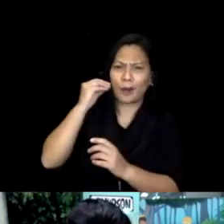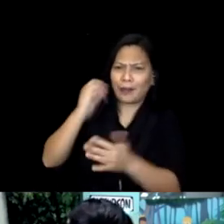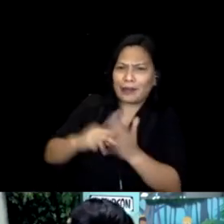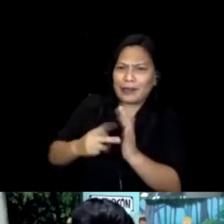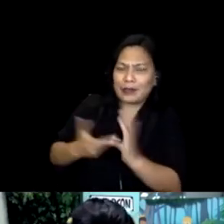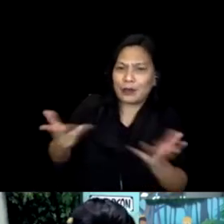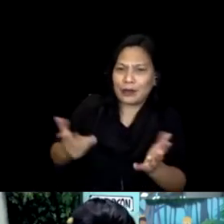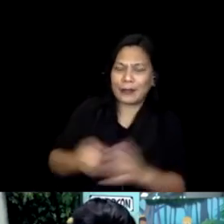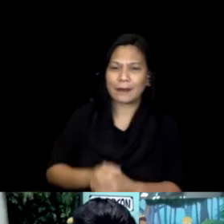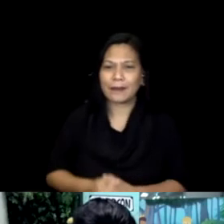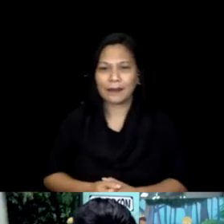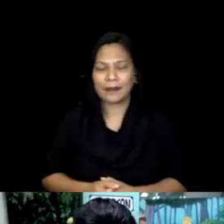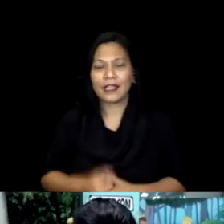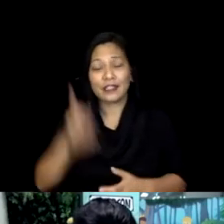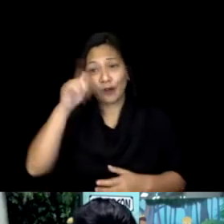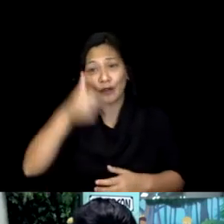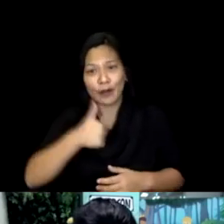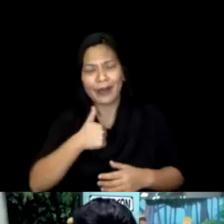different stages of my life.